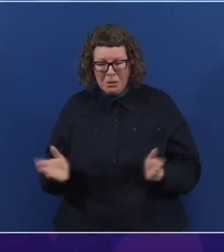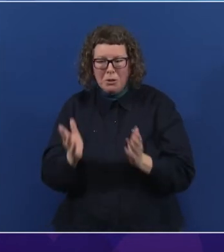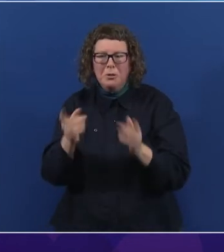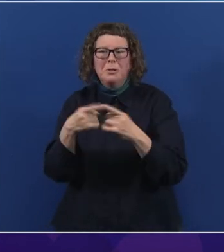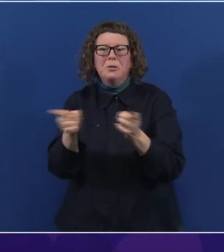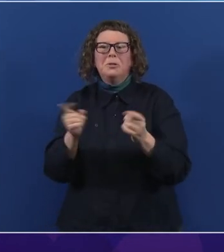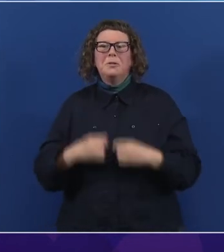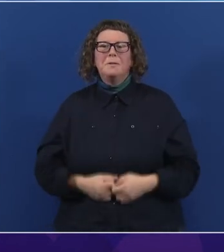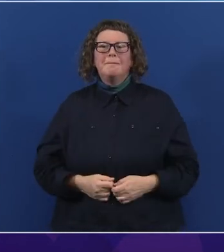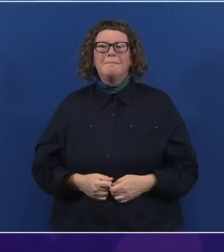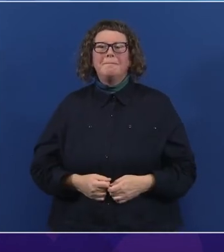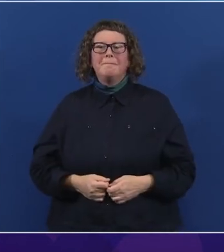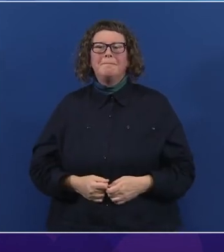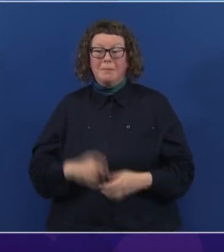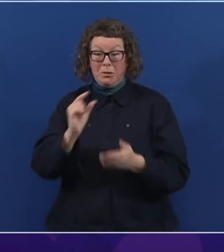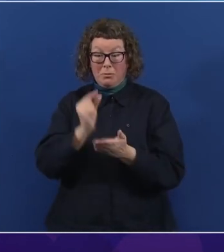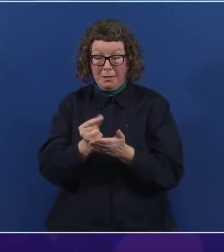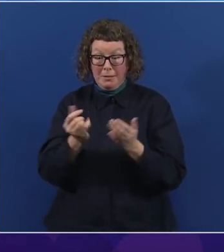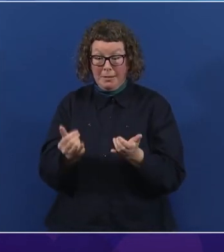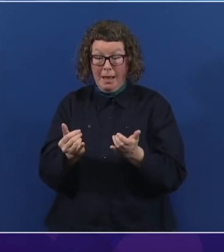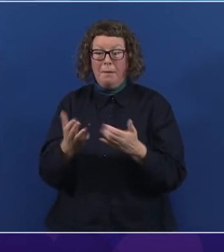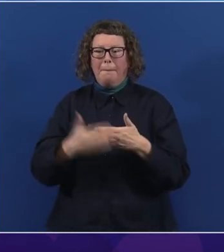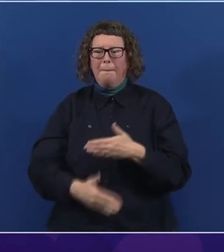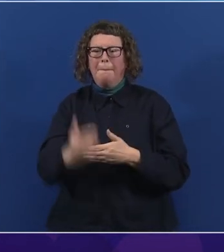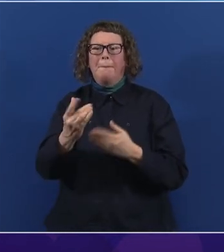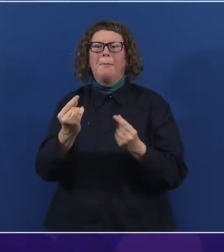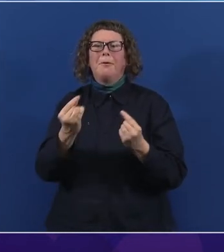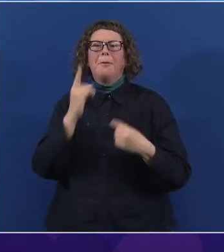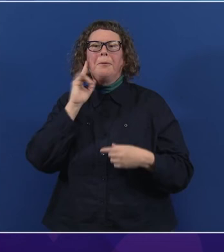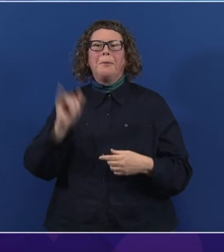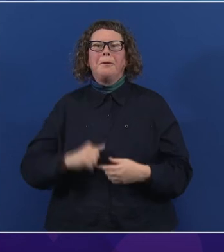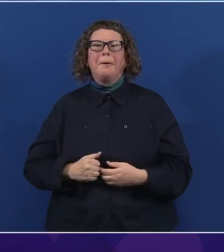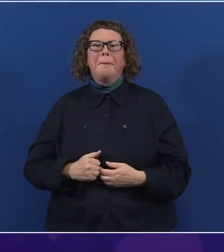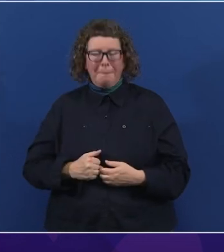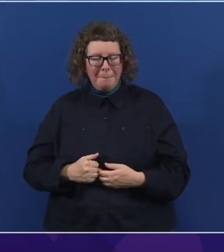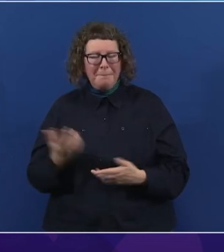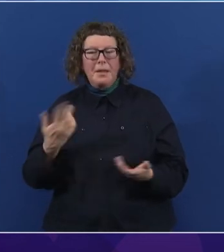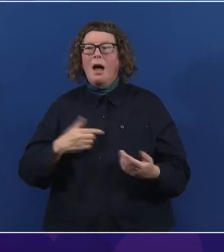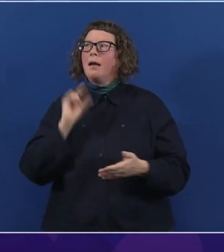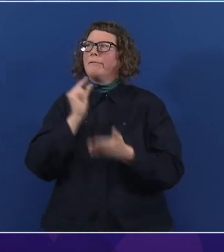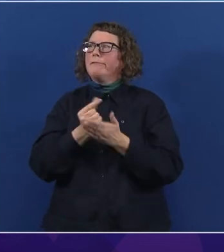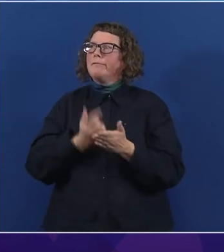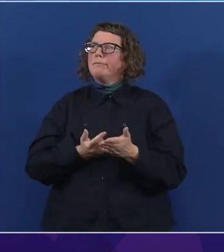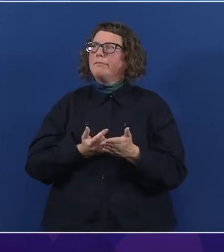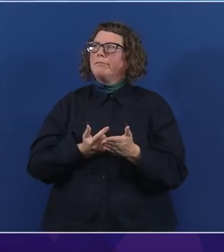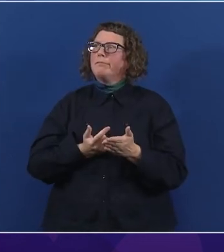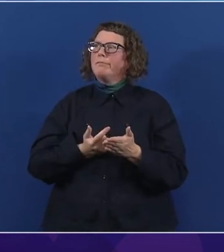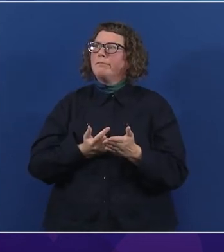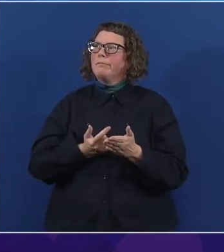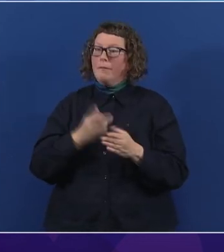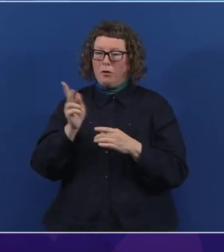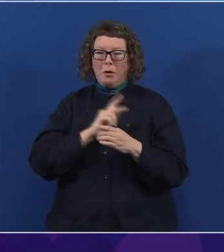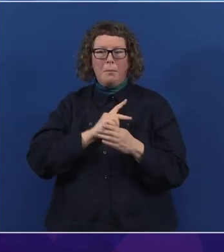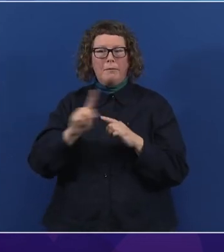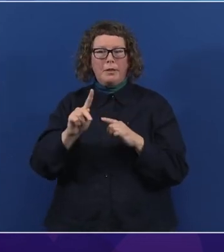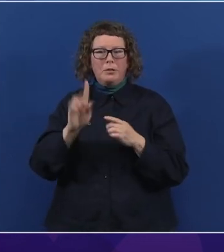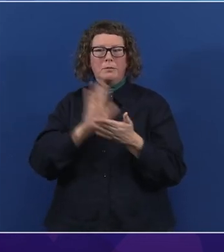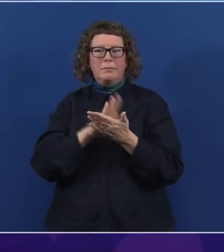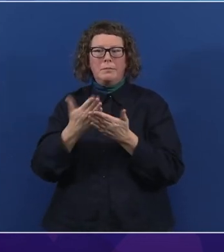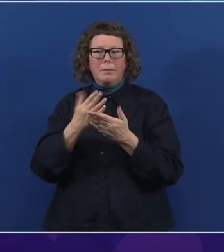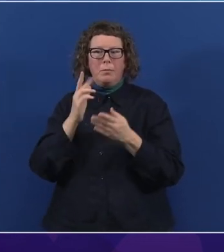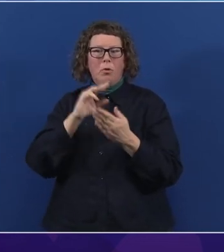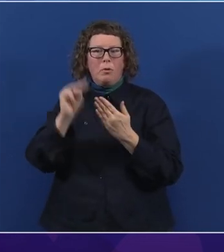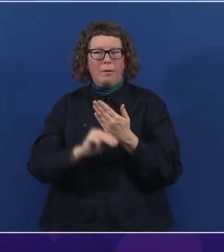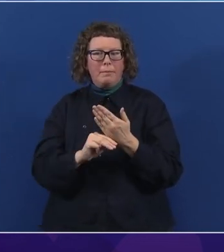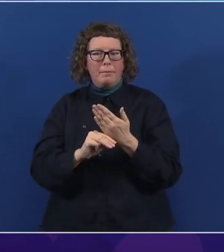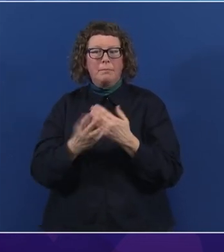encouragement as you graduate from SAIT. I graduated from SAIT in the professional cooking program